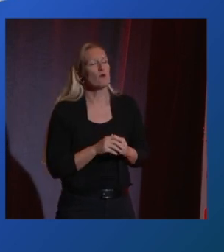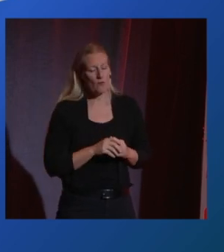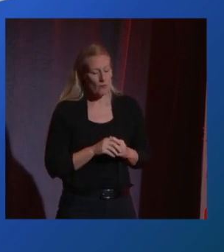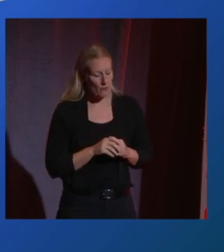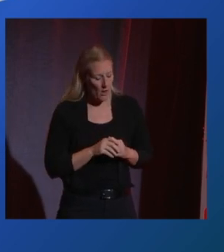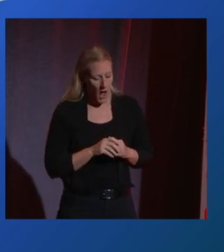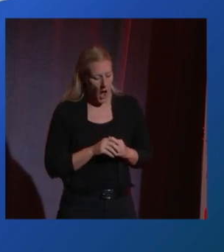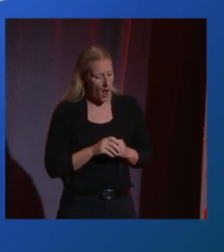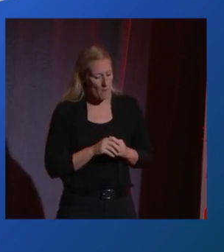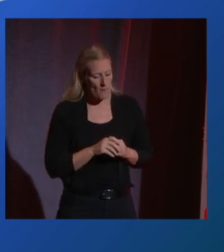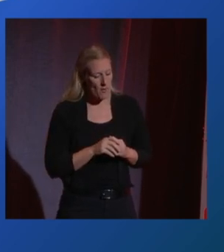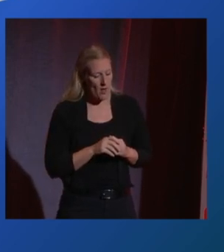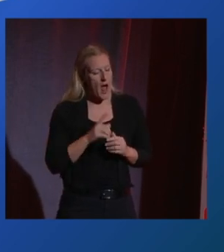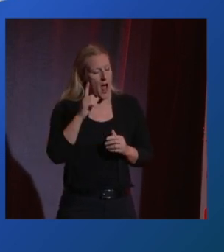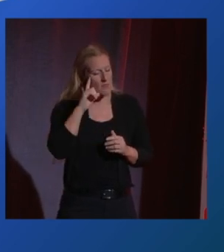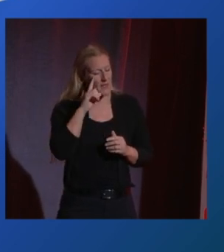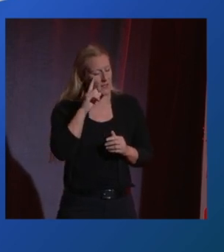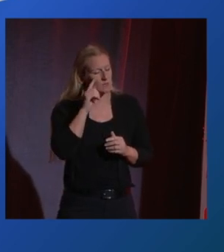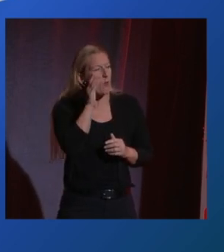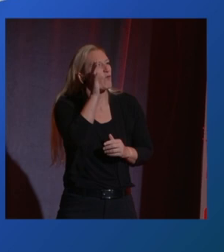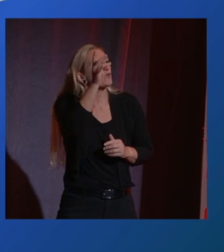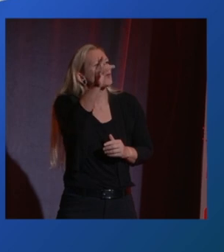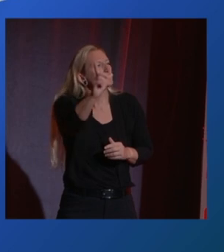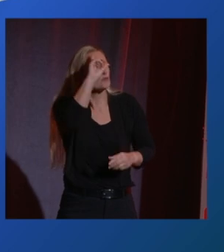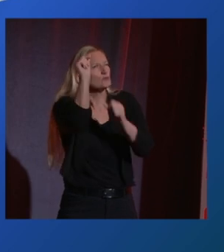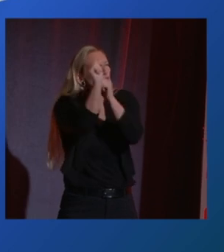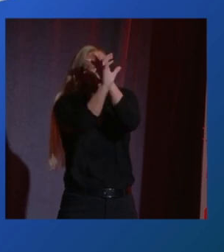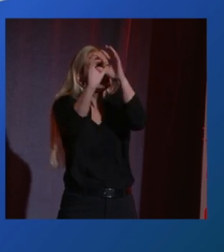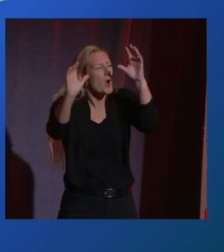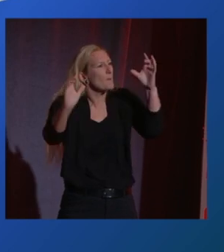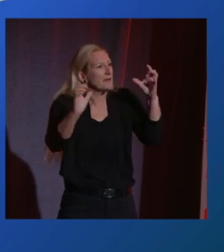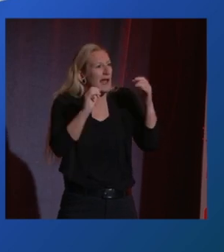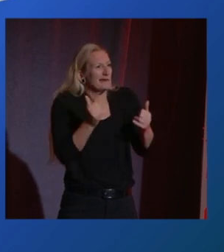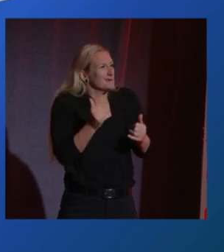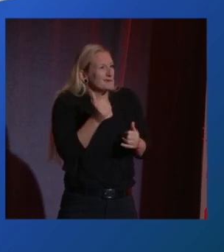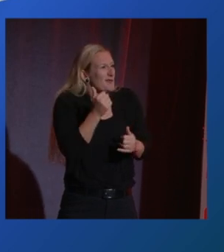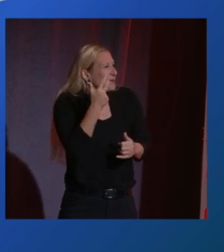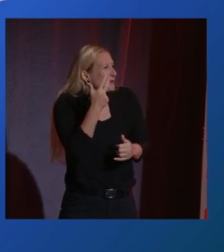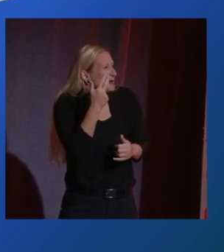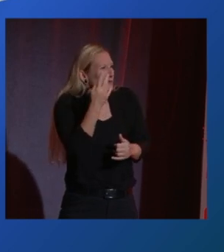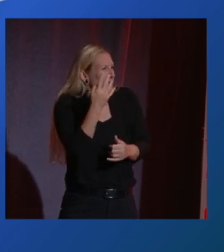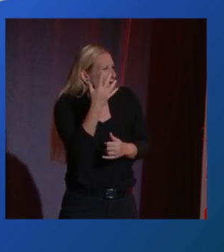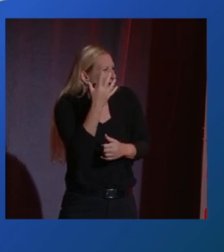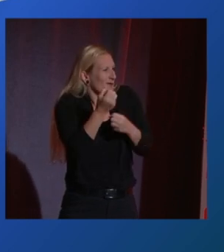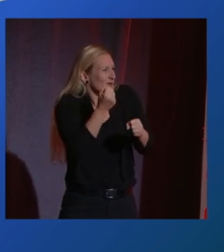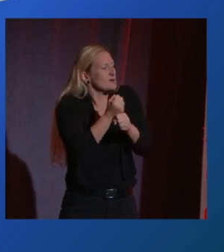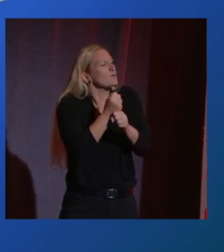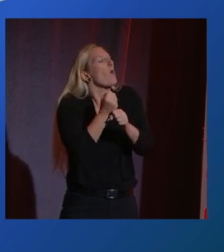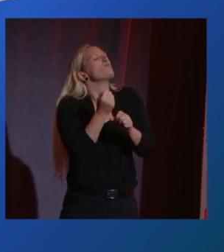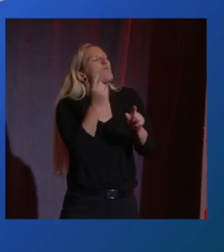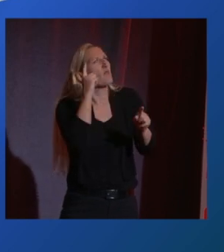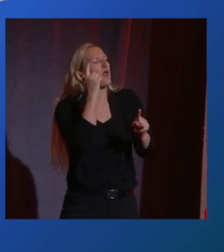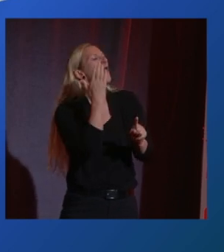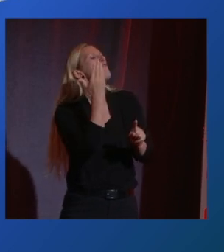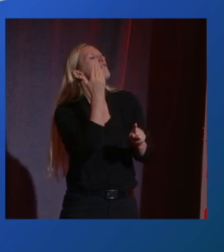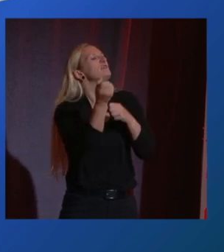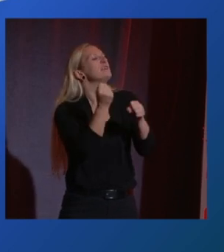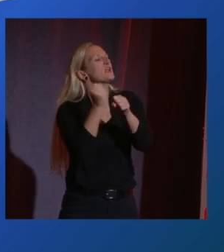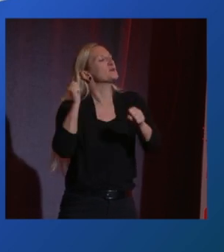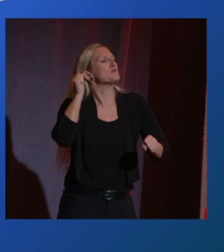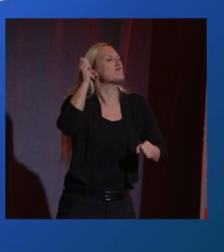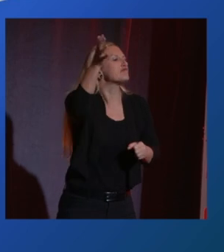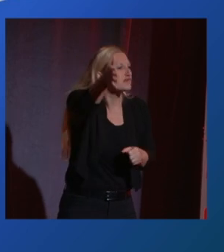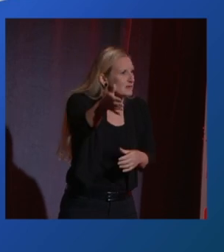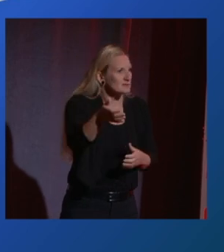10 years from now 50 years from now right because this is been building the the future ecosystem so quickly maybe we start with